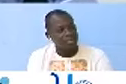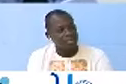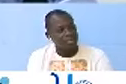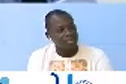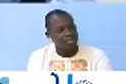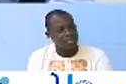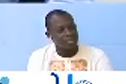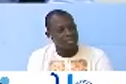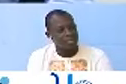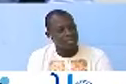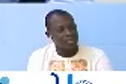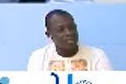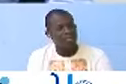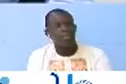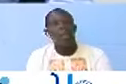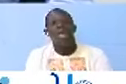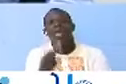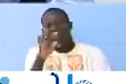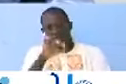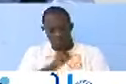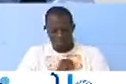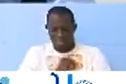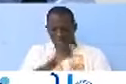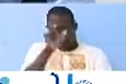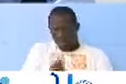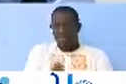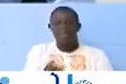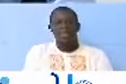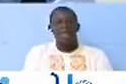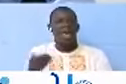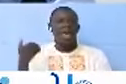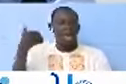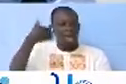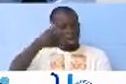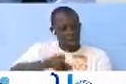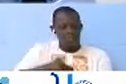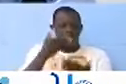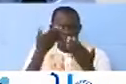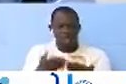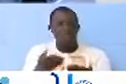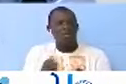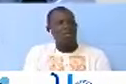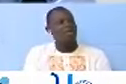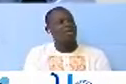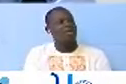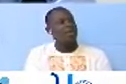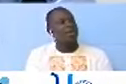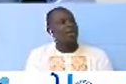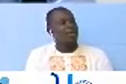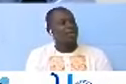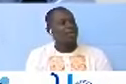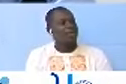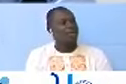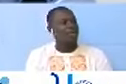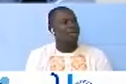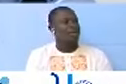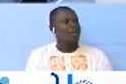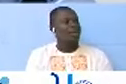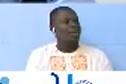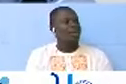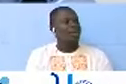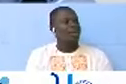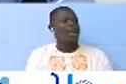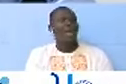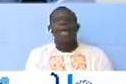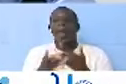I said. But all he was here up to date. He will not. Many people will be after